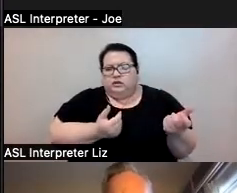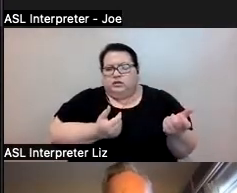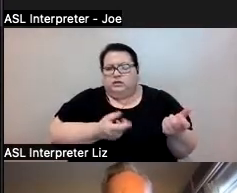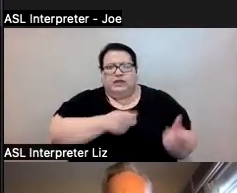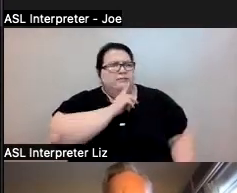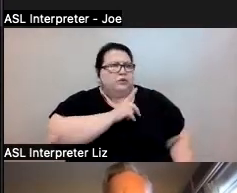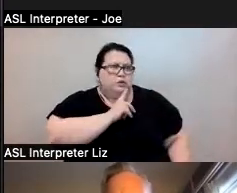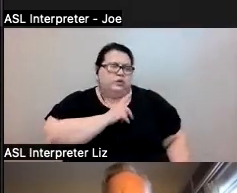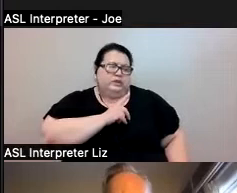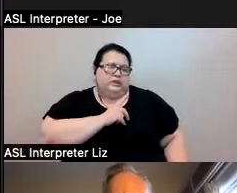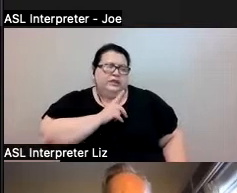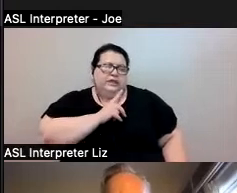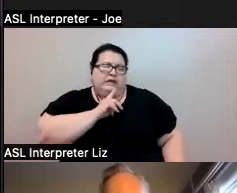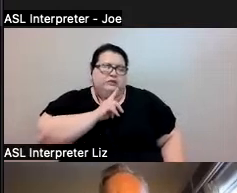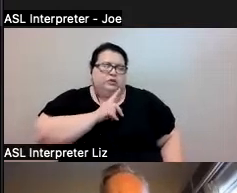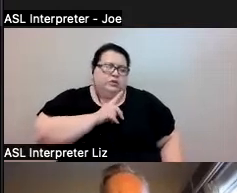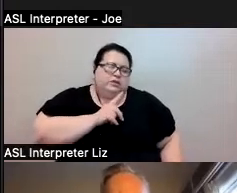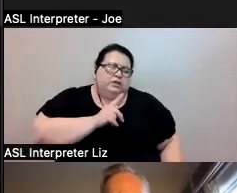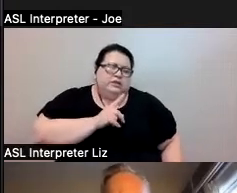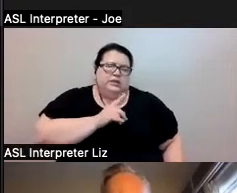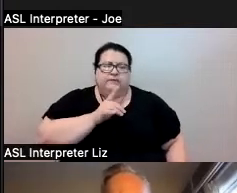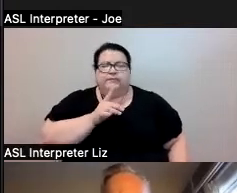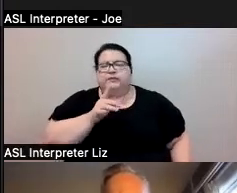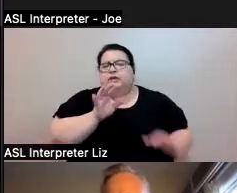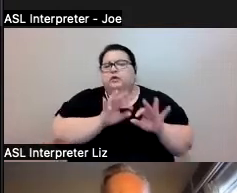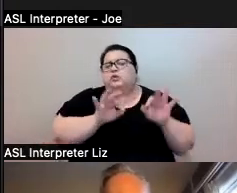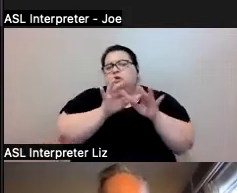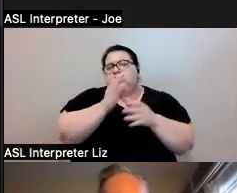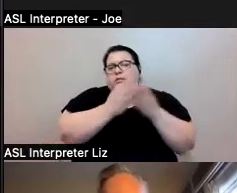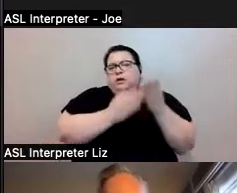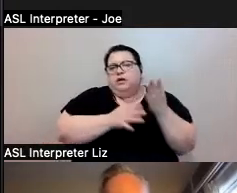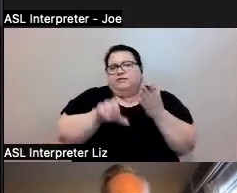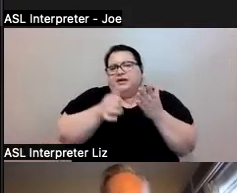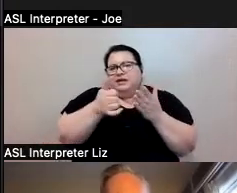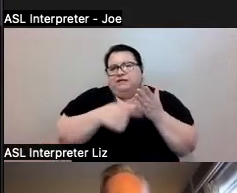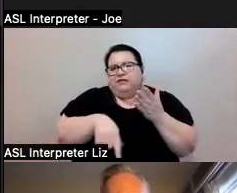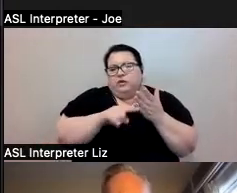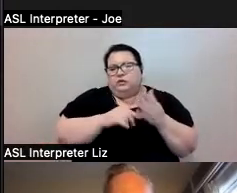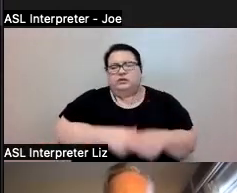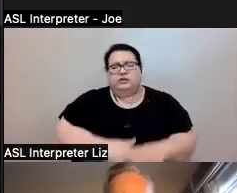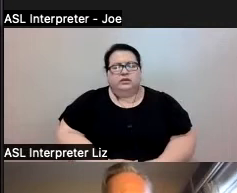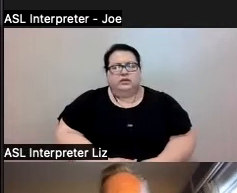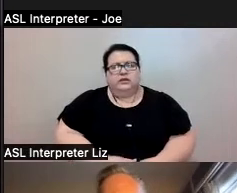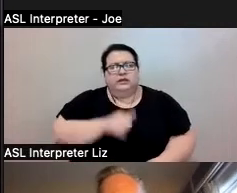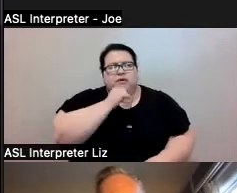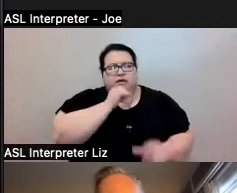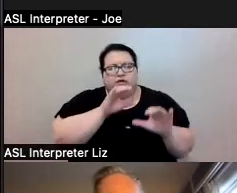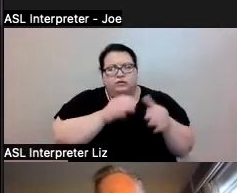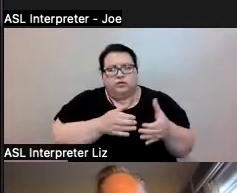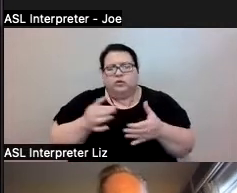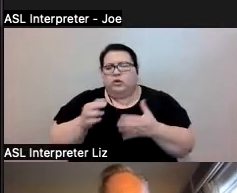Absolutely. Their role. Yeah, absolutely. The critical part to any of those private entities